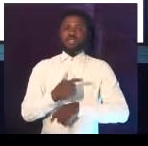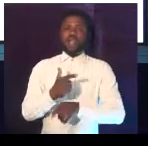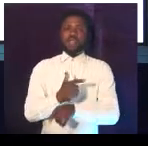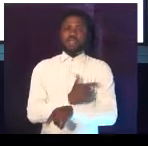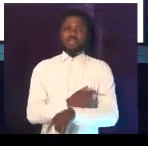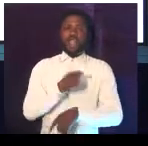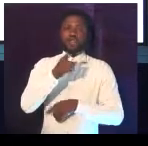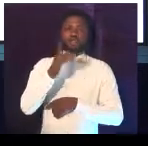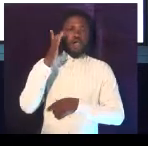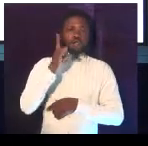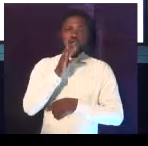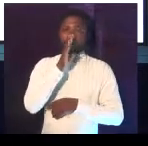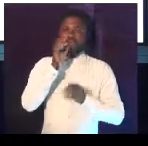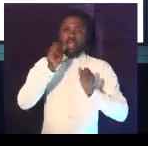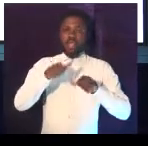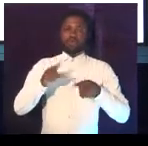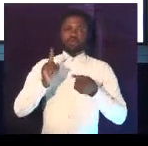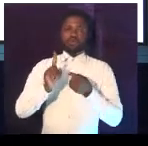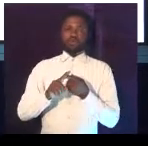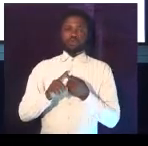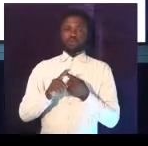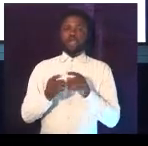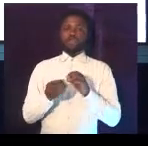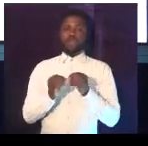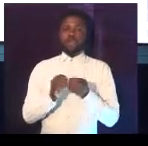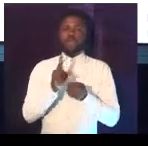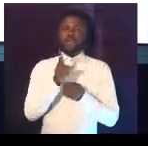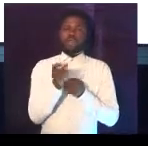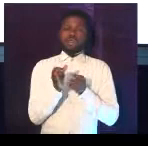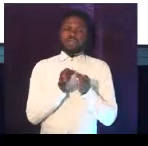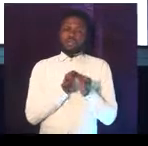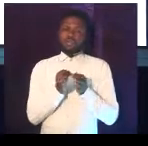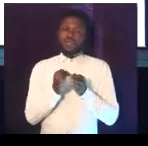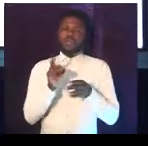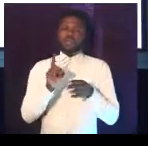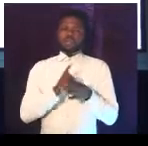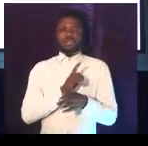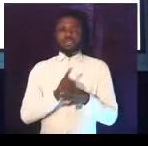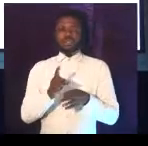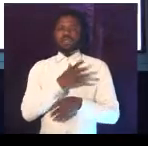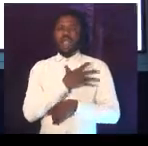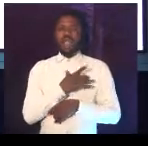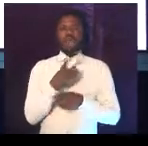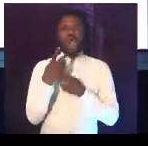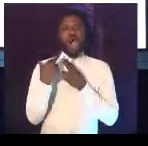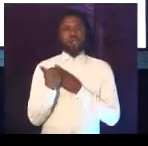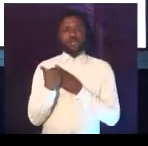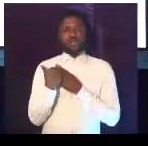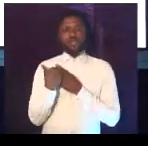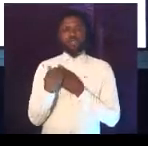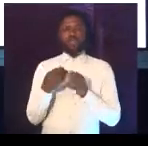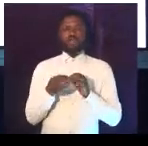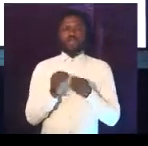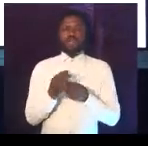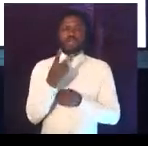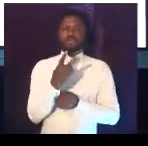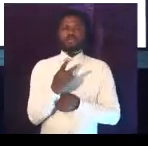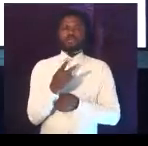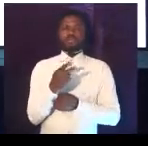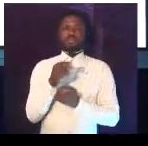of today's lesson, you should be able to 1. Describe duties and